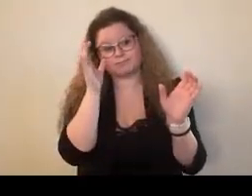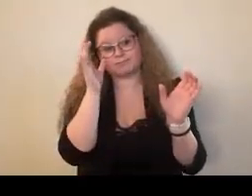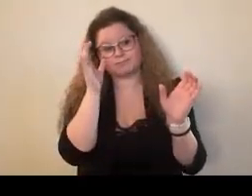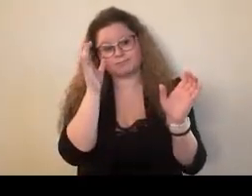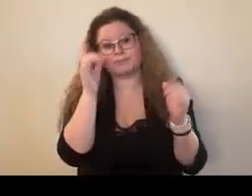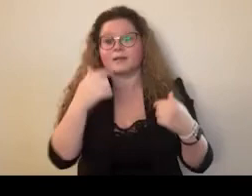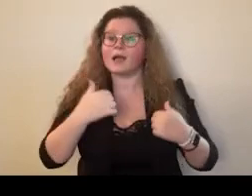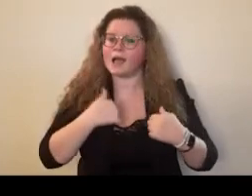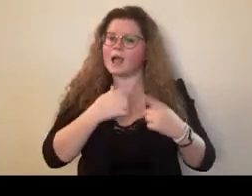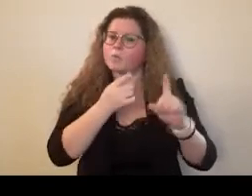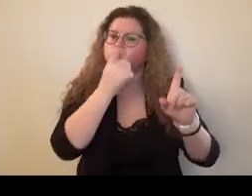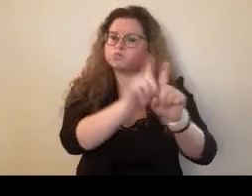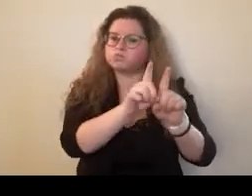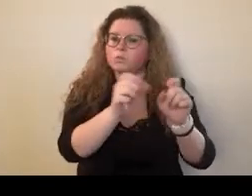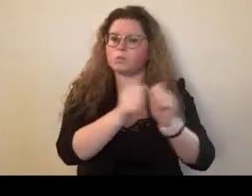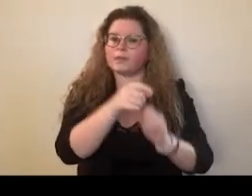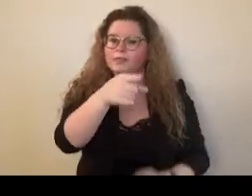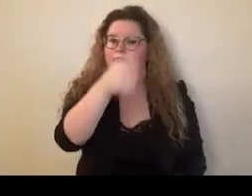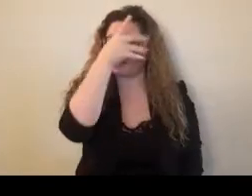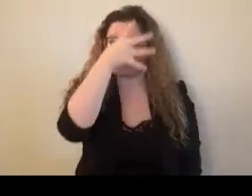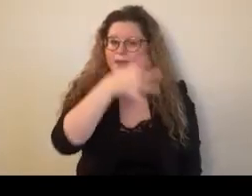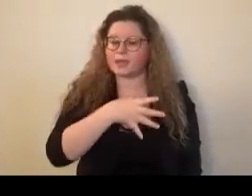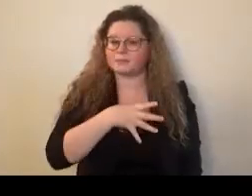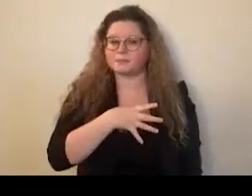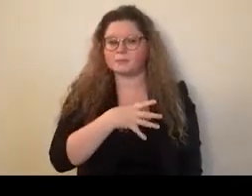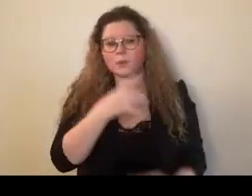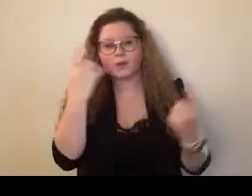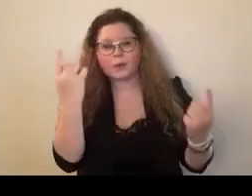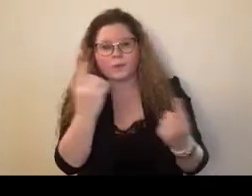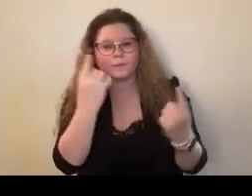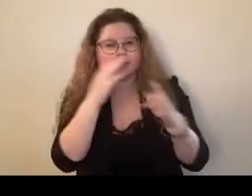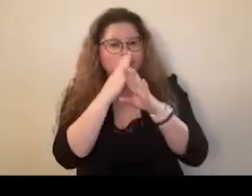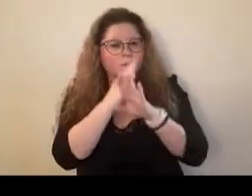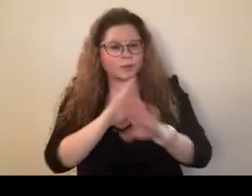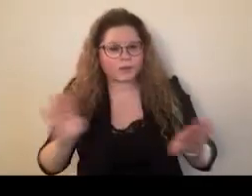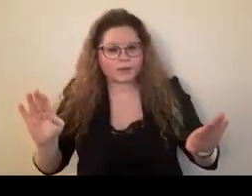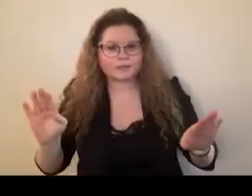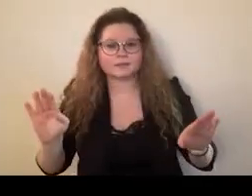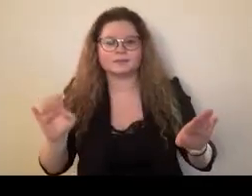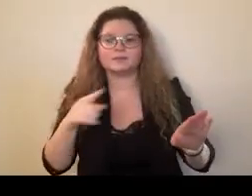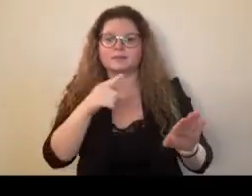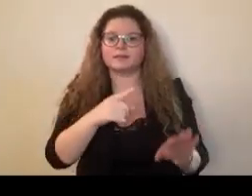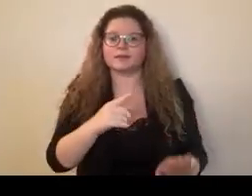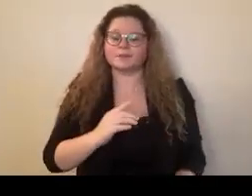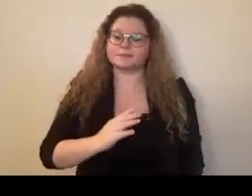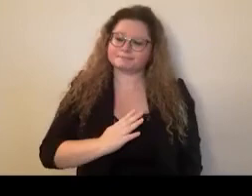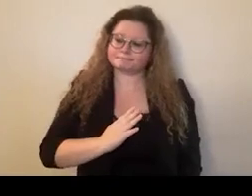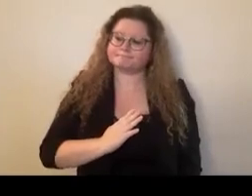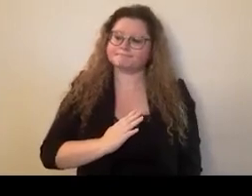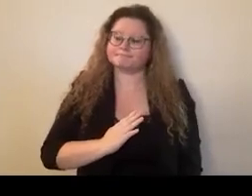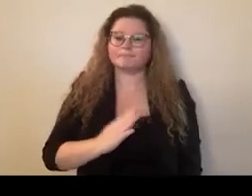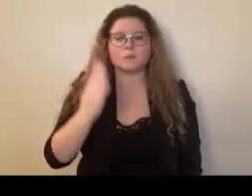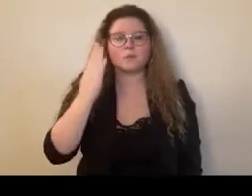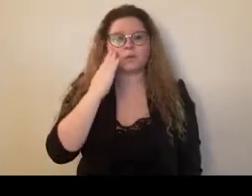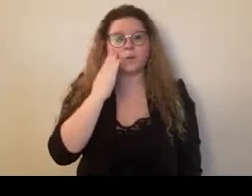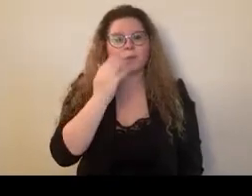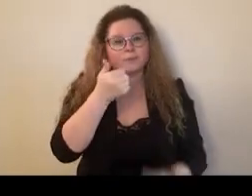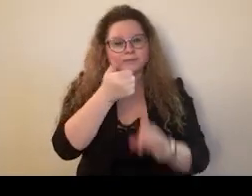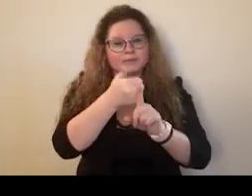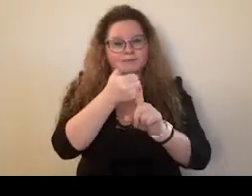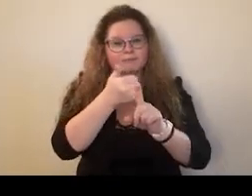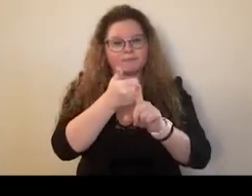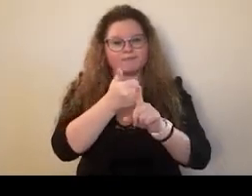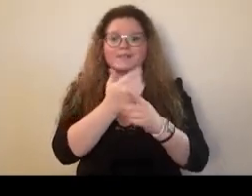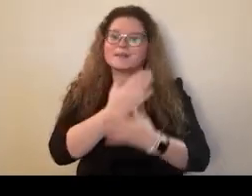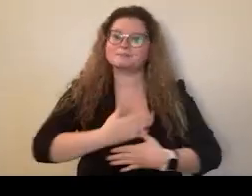of time with this gentleman. He didn't say much. He didn't have to. He had his dignity He knew who he was, and he was